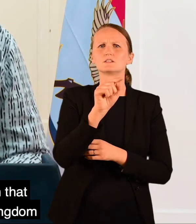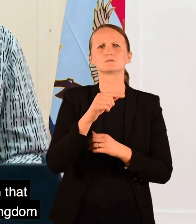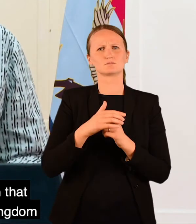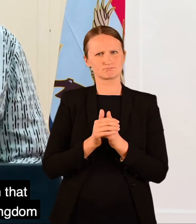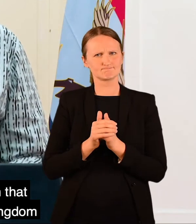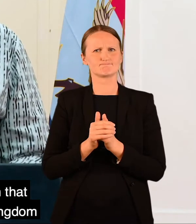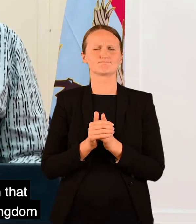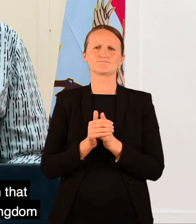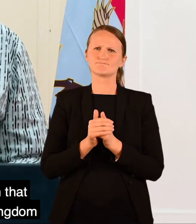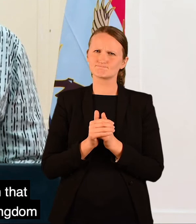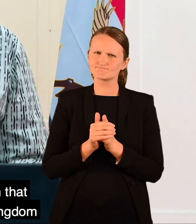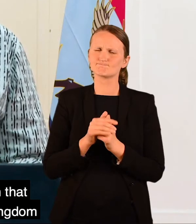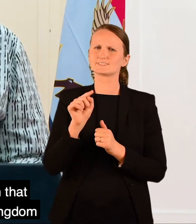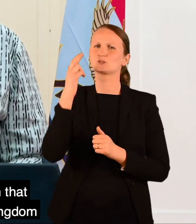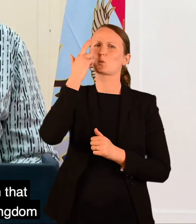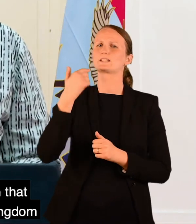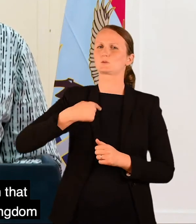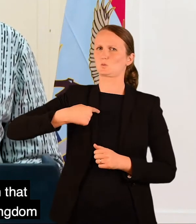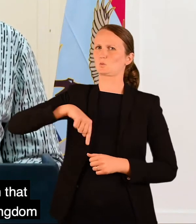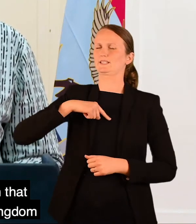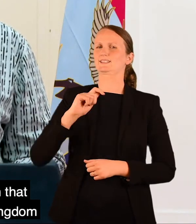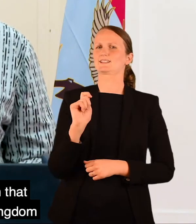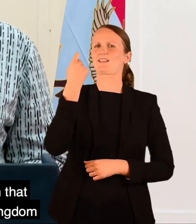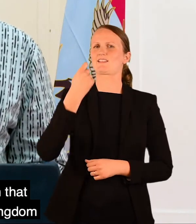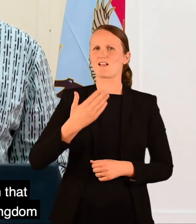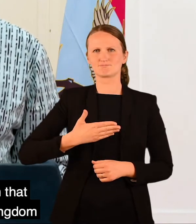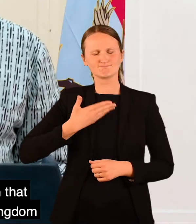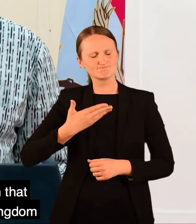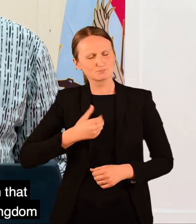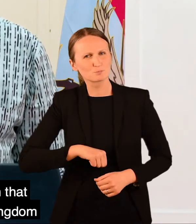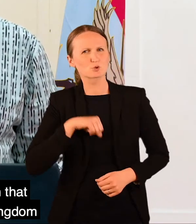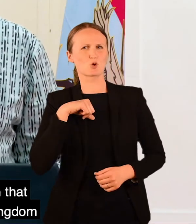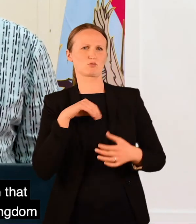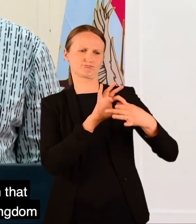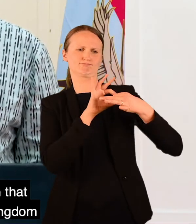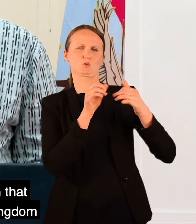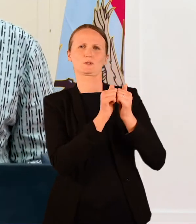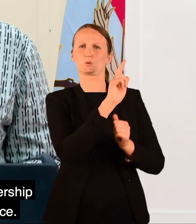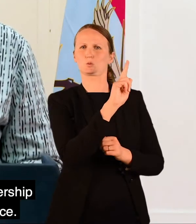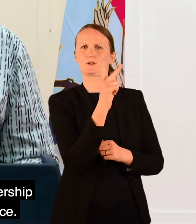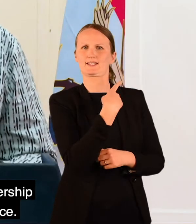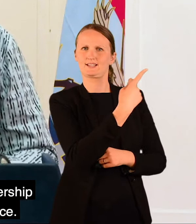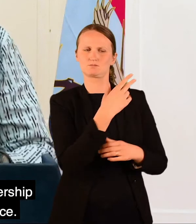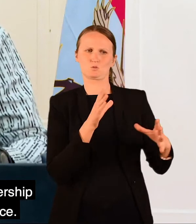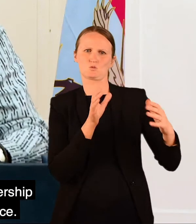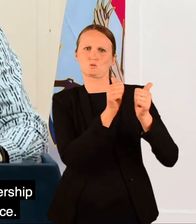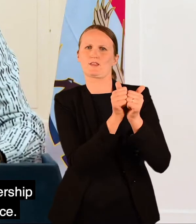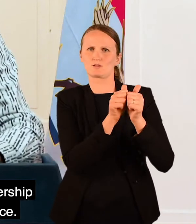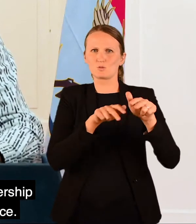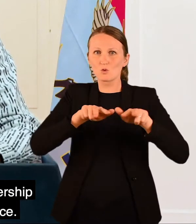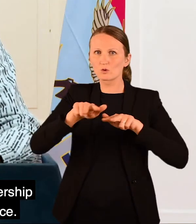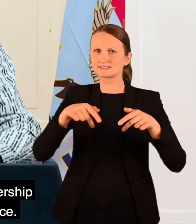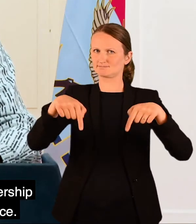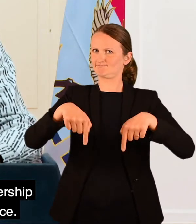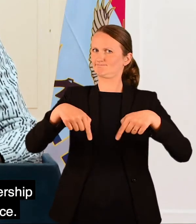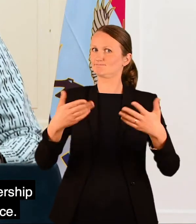reason that Kenya is proud to join the United Kingdom as the co-host for the